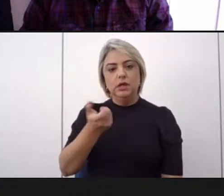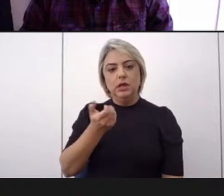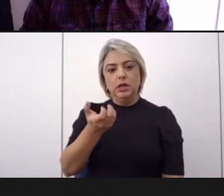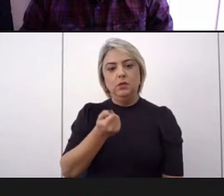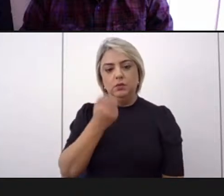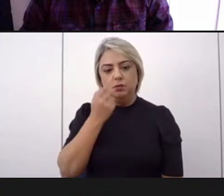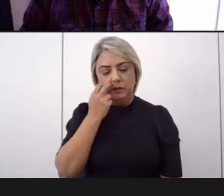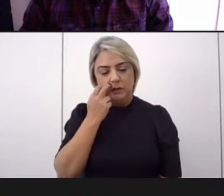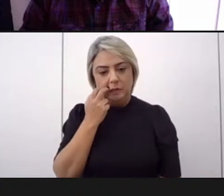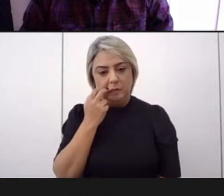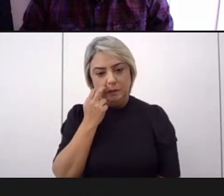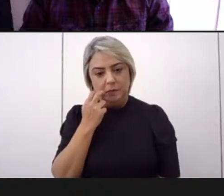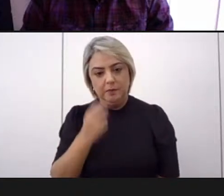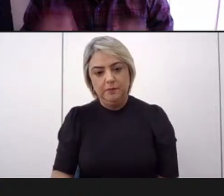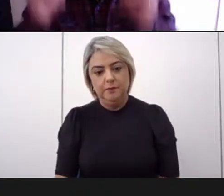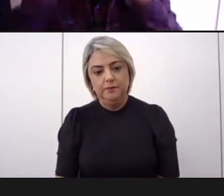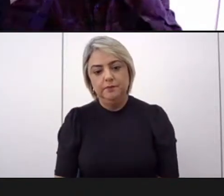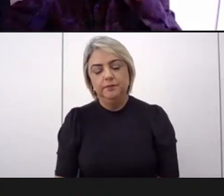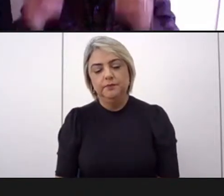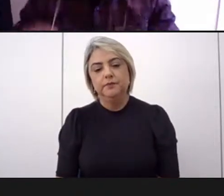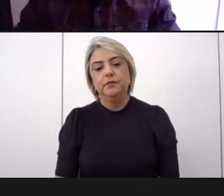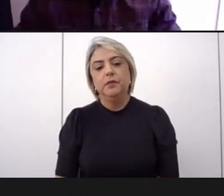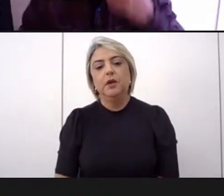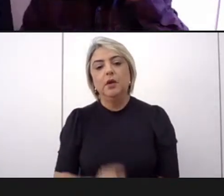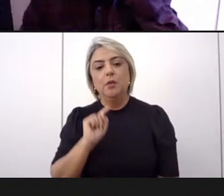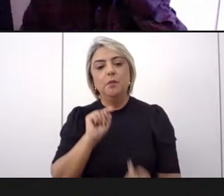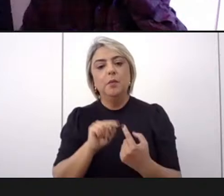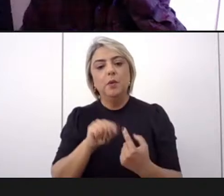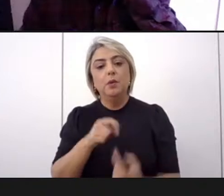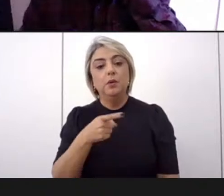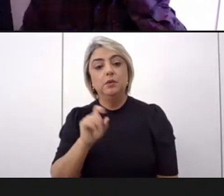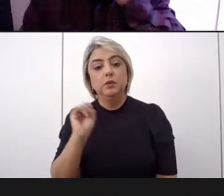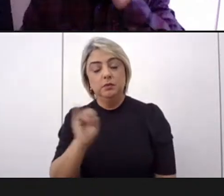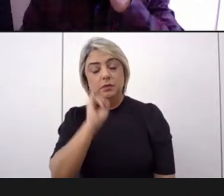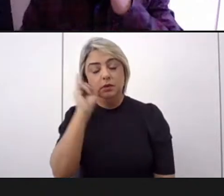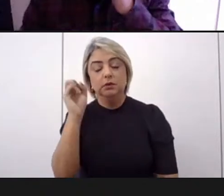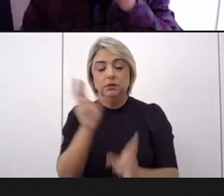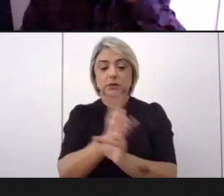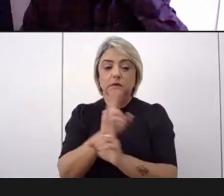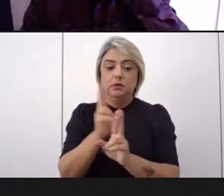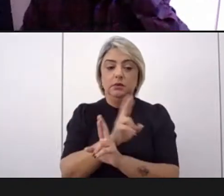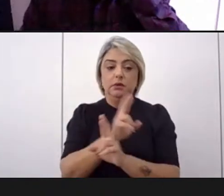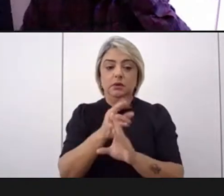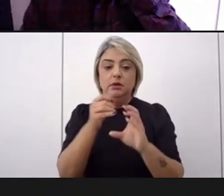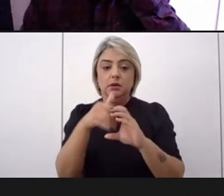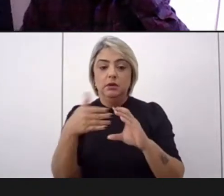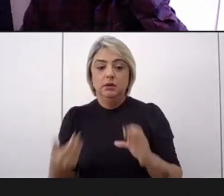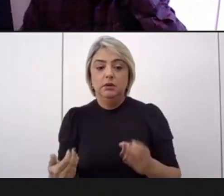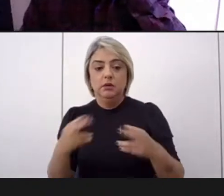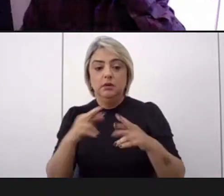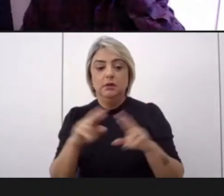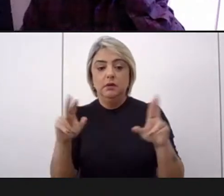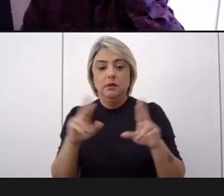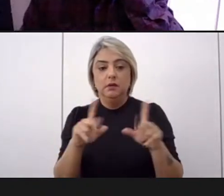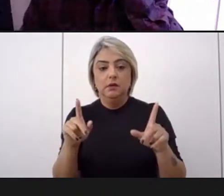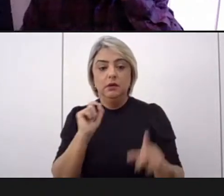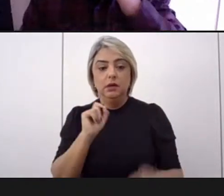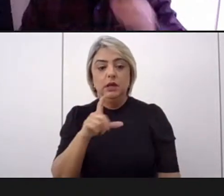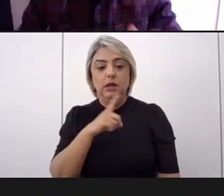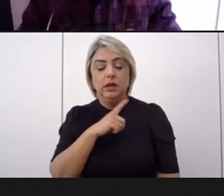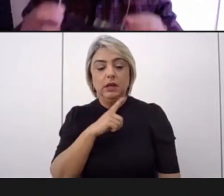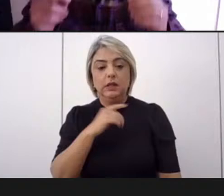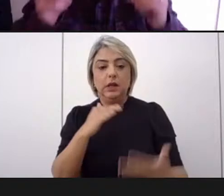And a very important point regarding this aspect is that there is a level of jurisdiction